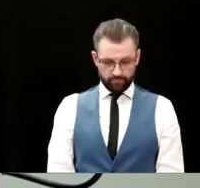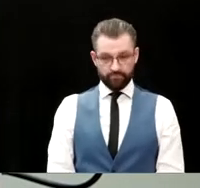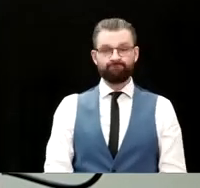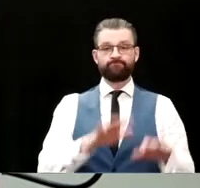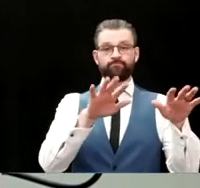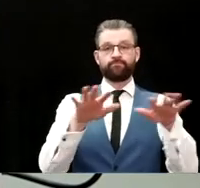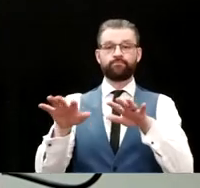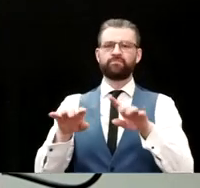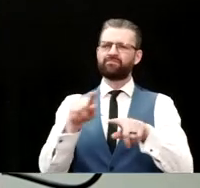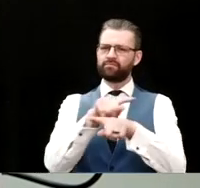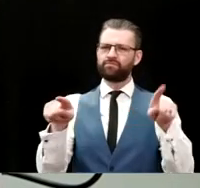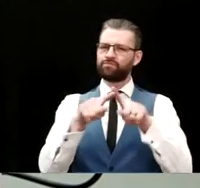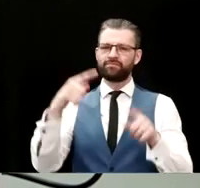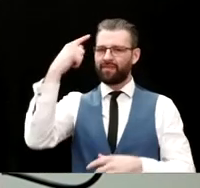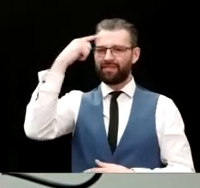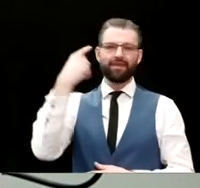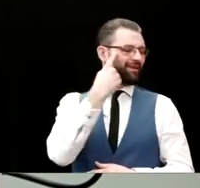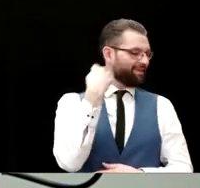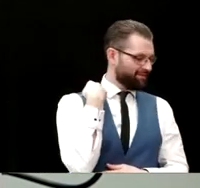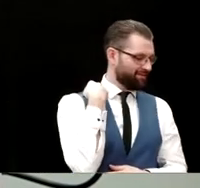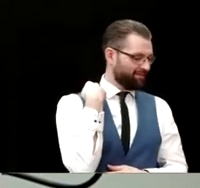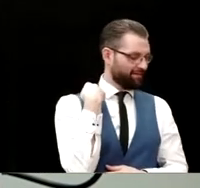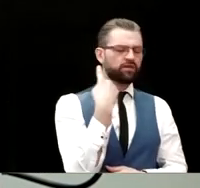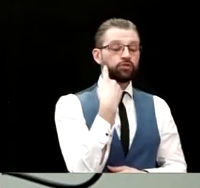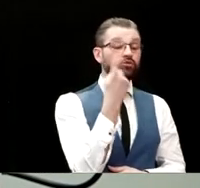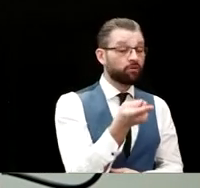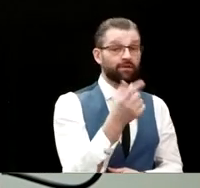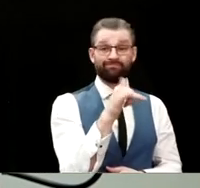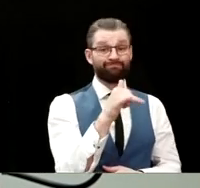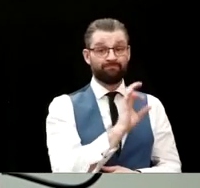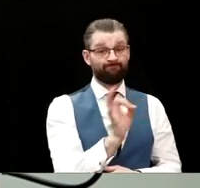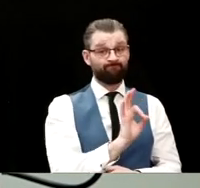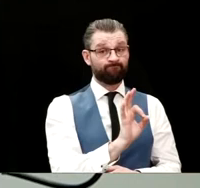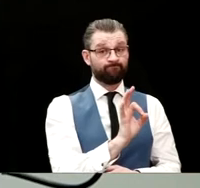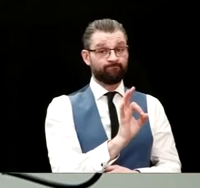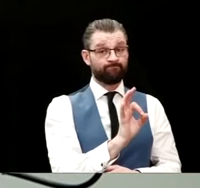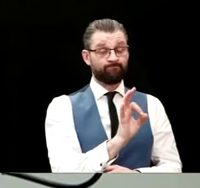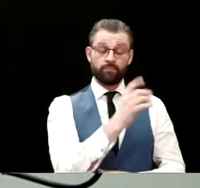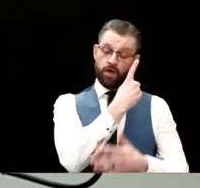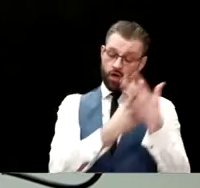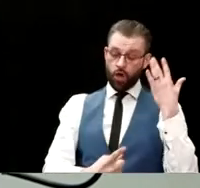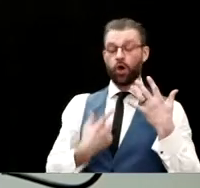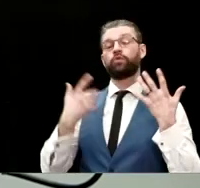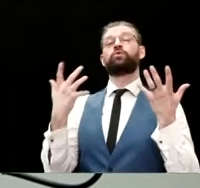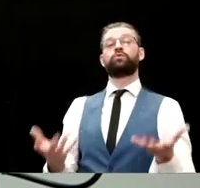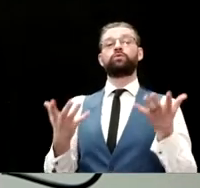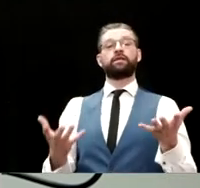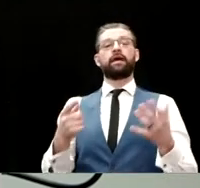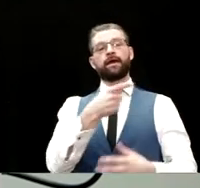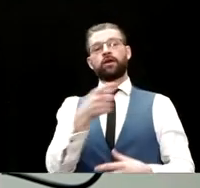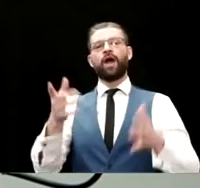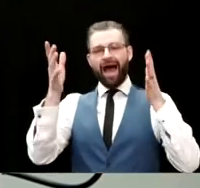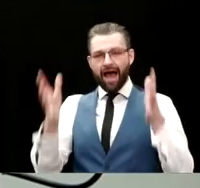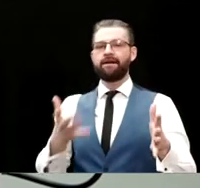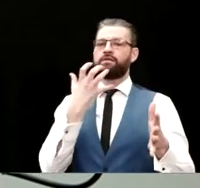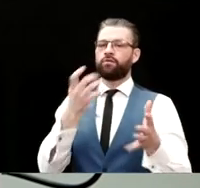you didn't think about yesterday, and tomorrow may not happen. It was only today that you had to